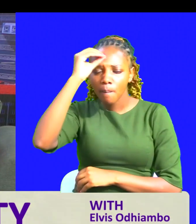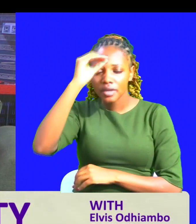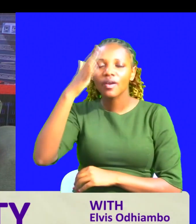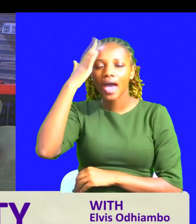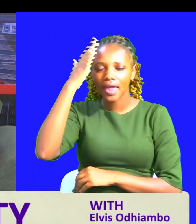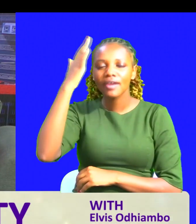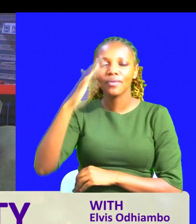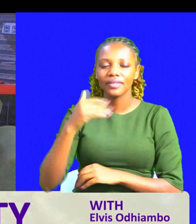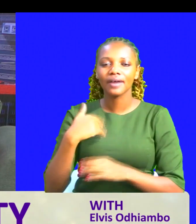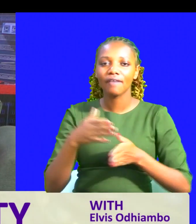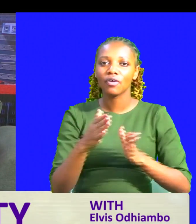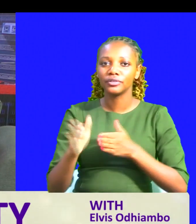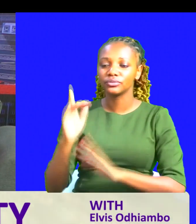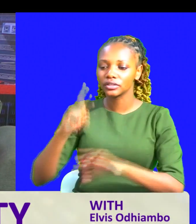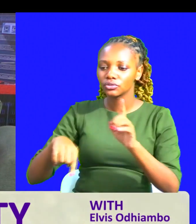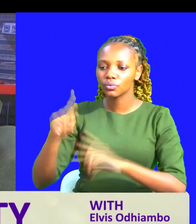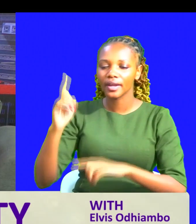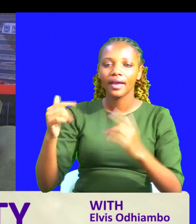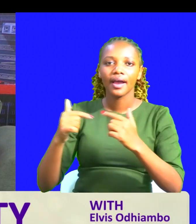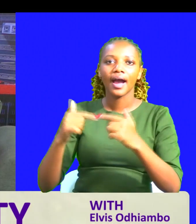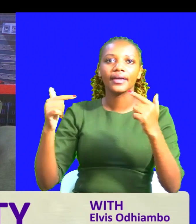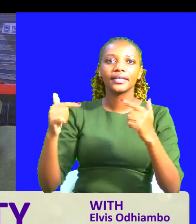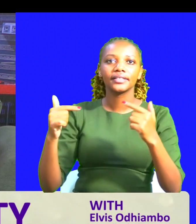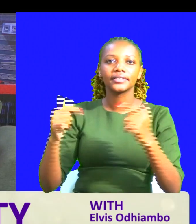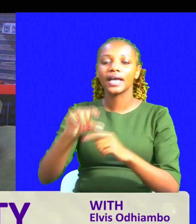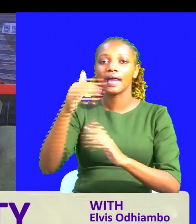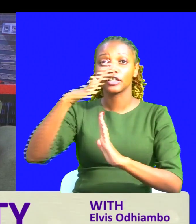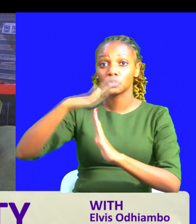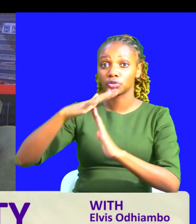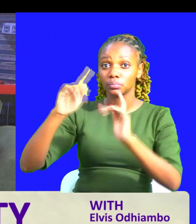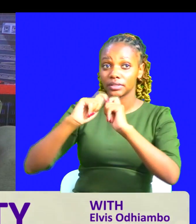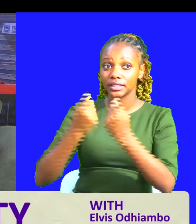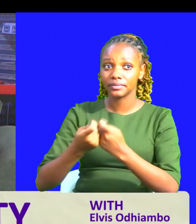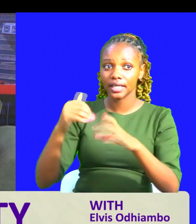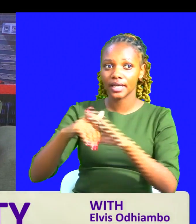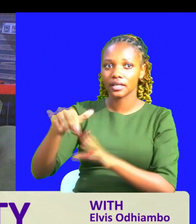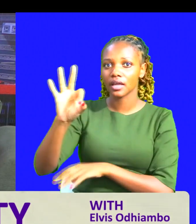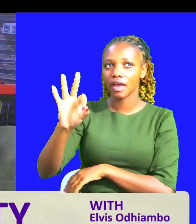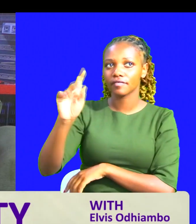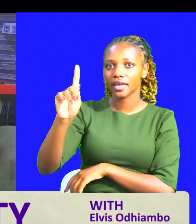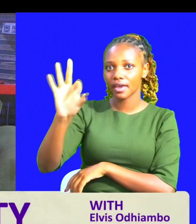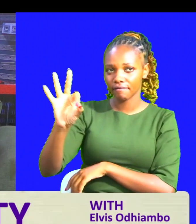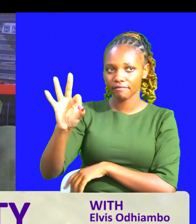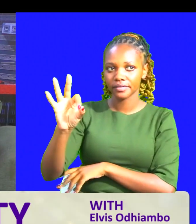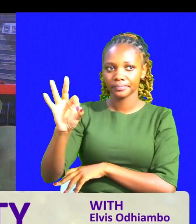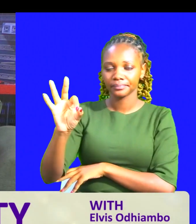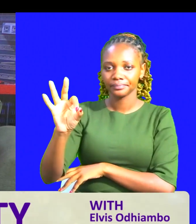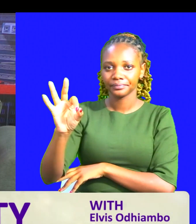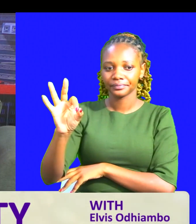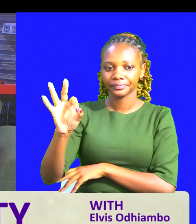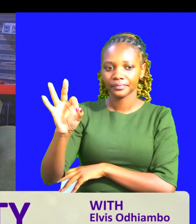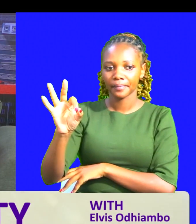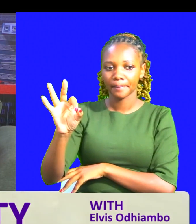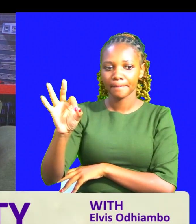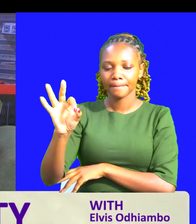relegation. They have a chance to battle it out against the other top teams in the FKF Premier League. That is the